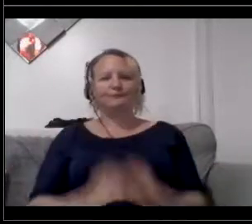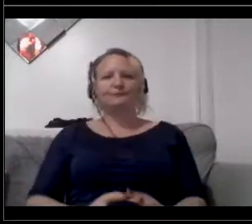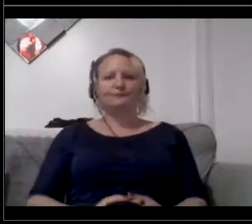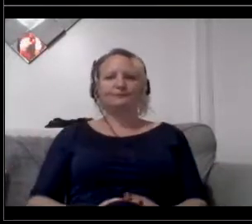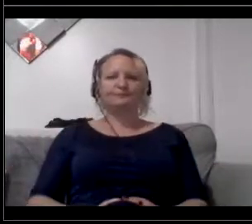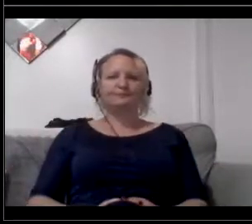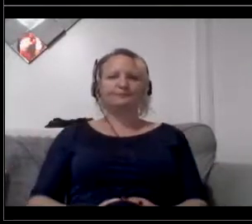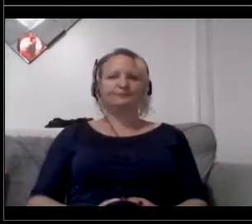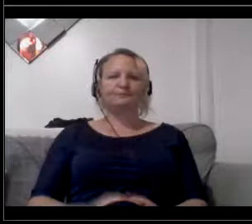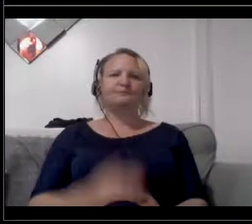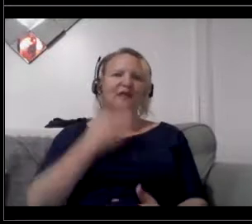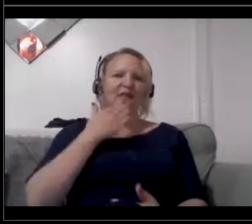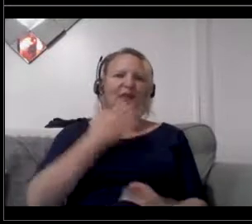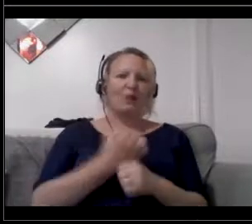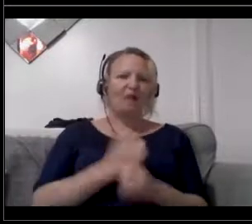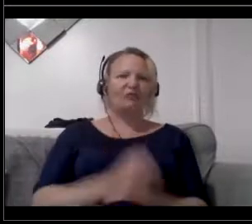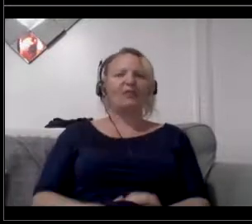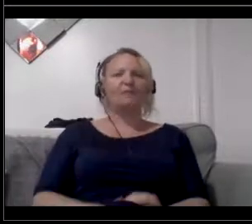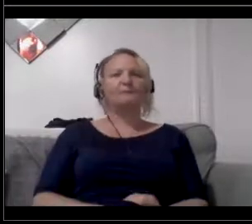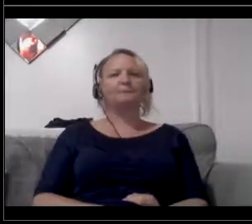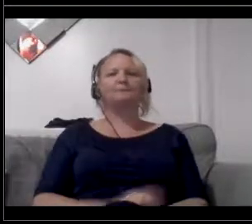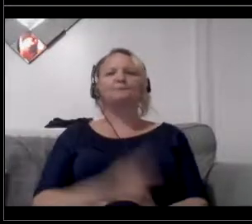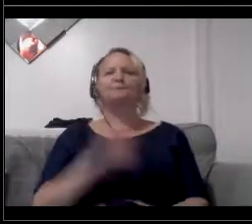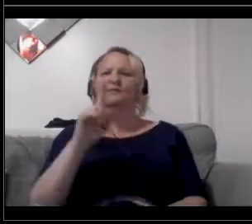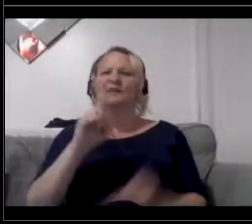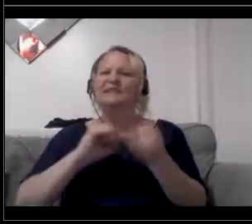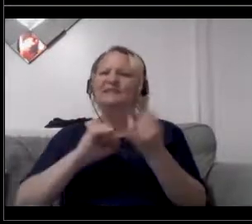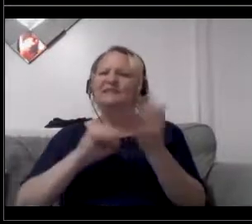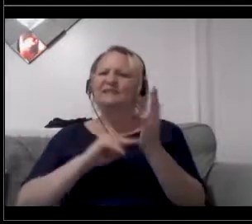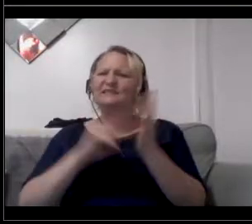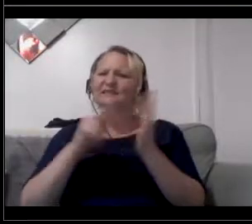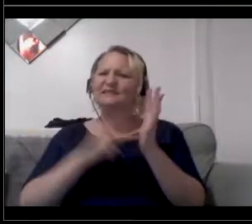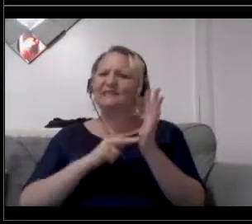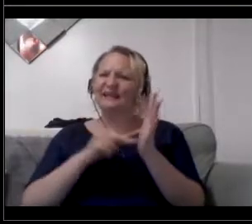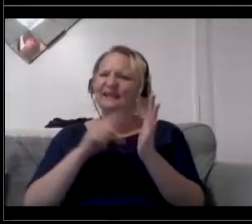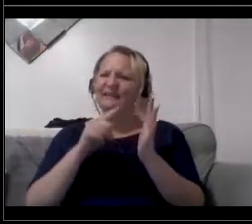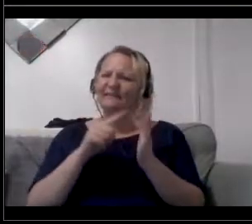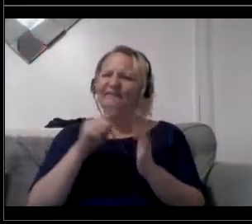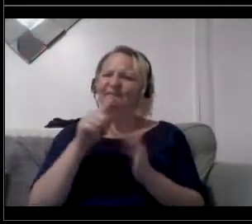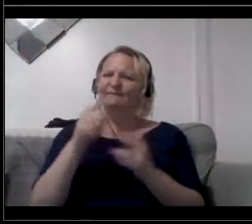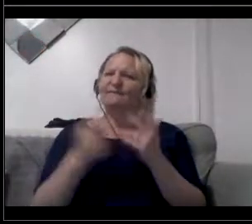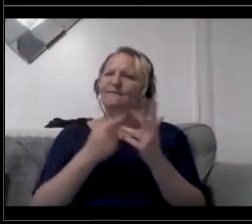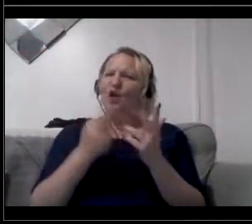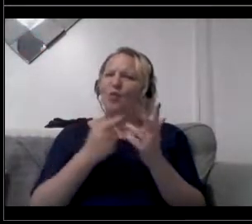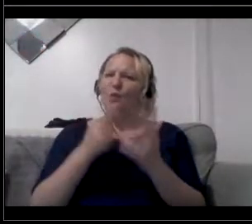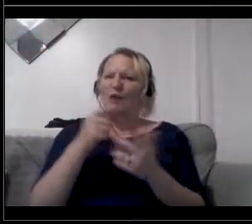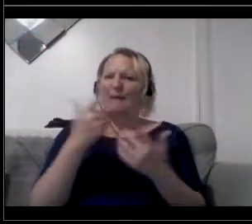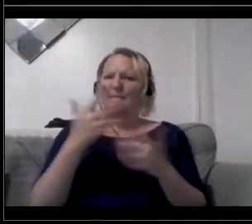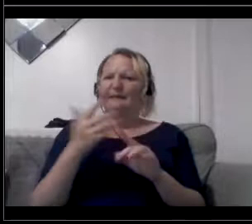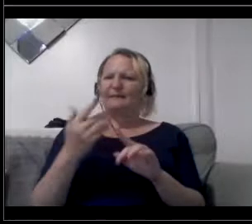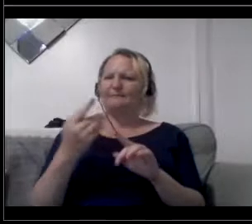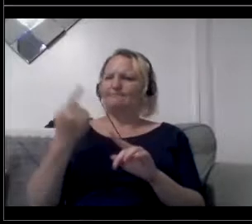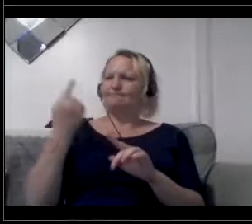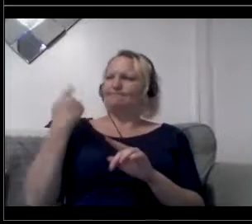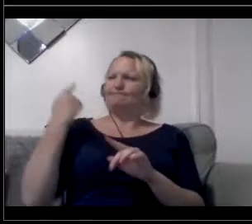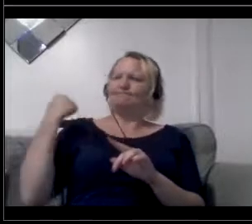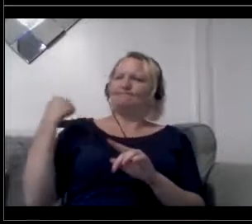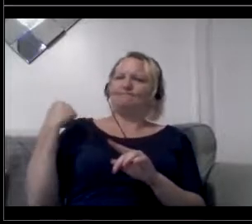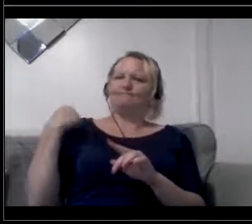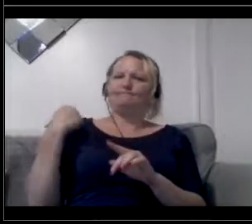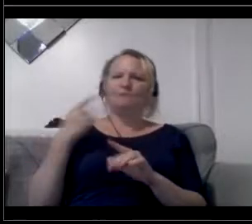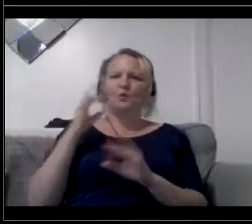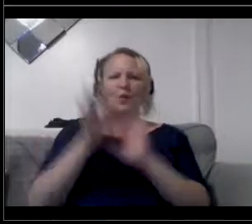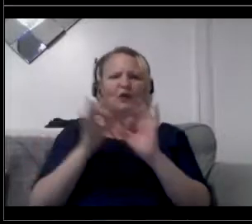Thank you, Gareth. Steve, a question for you, and we know this is one that's come up at the events that we've been holding